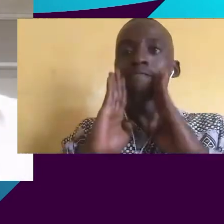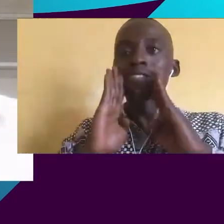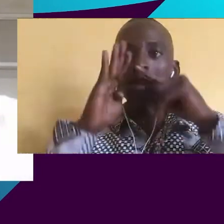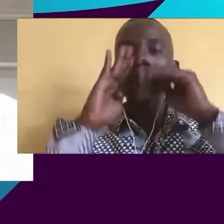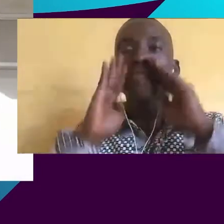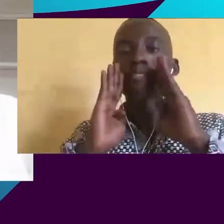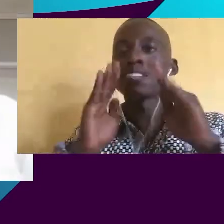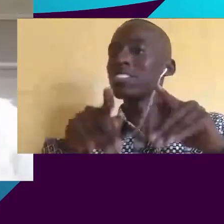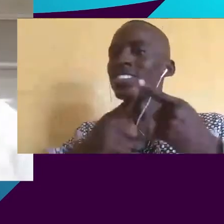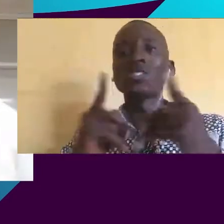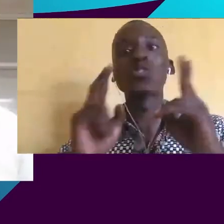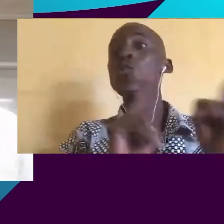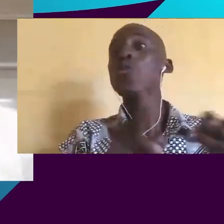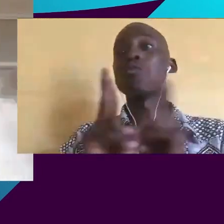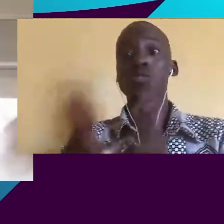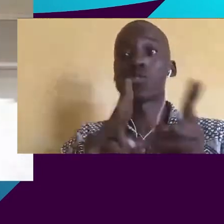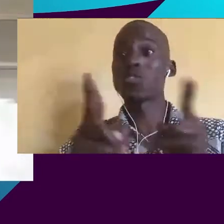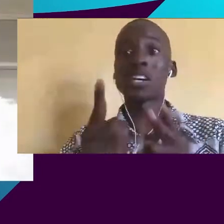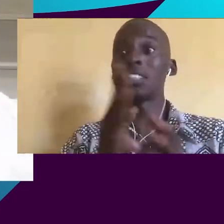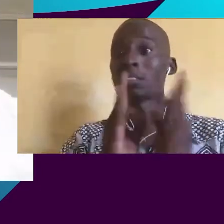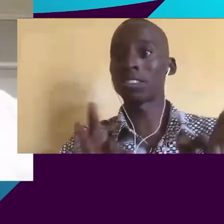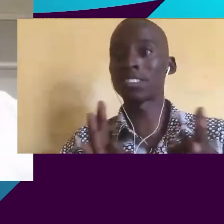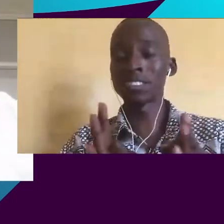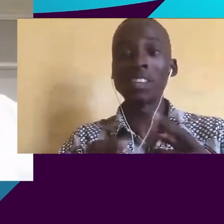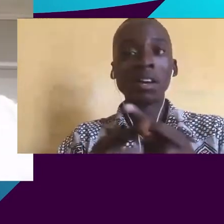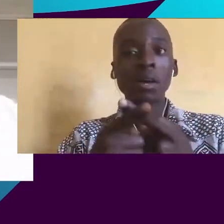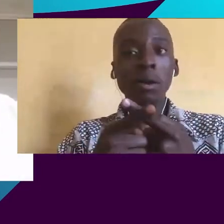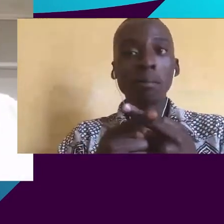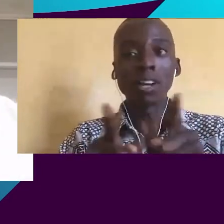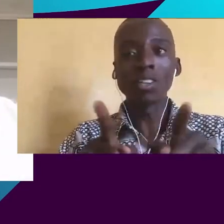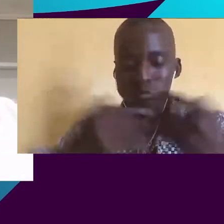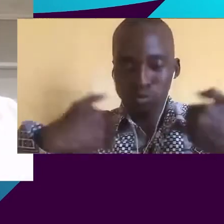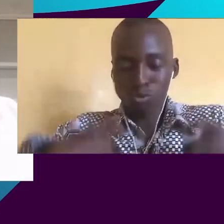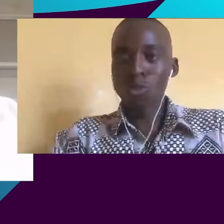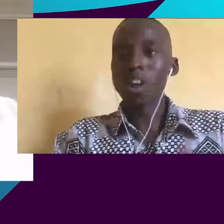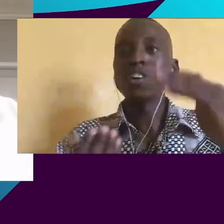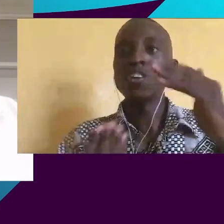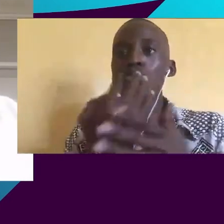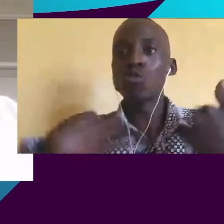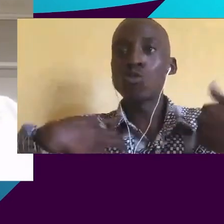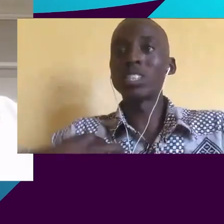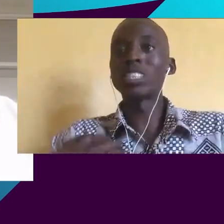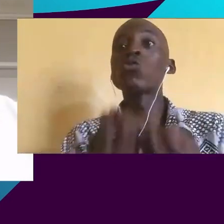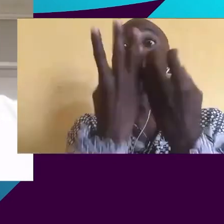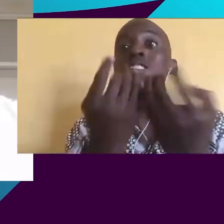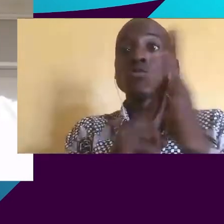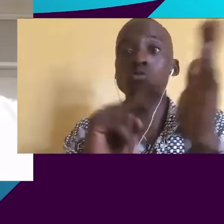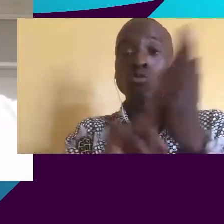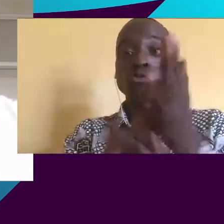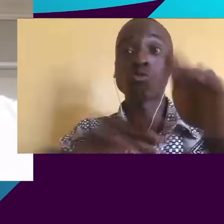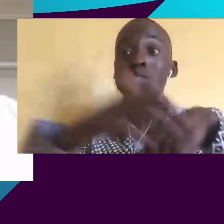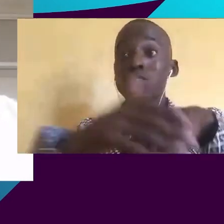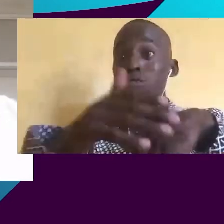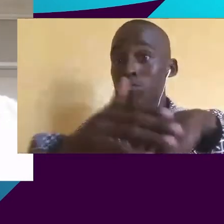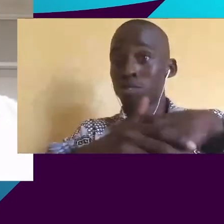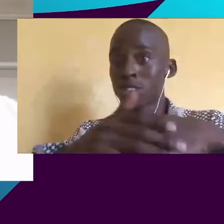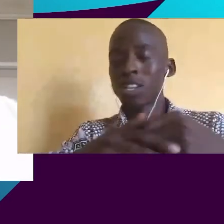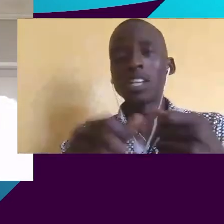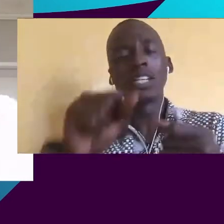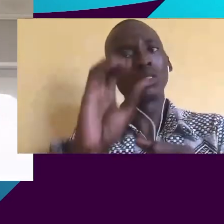is a vest and something, and then put on our green jersey, which we use for the team. So it's